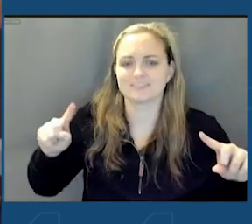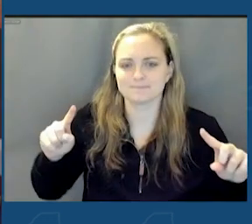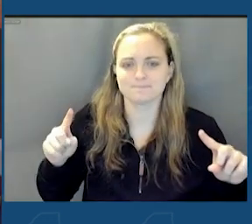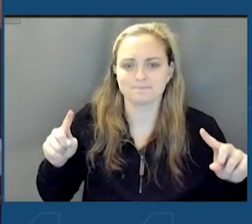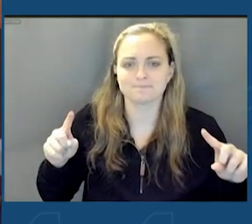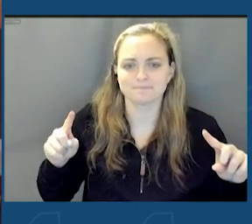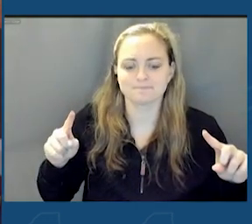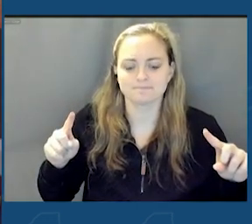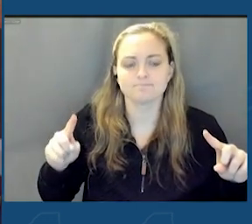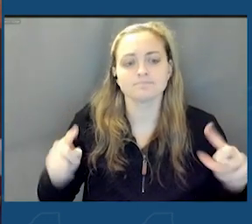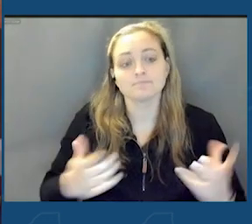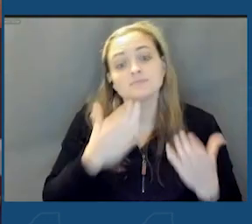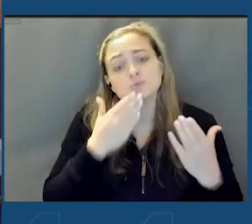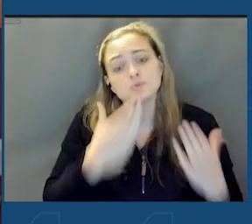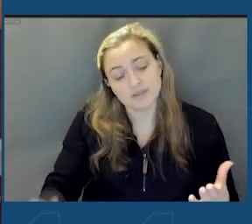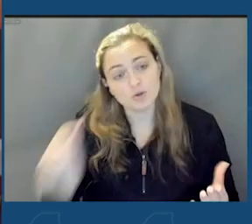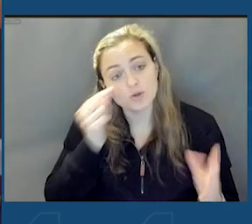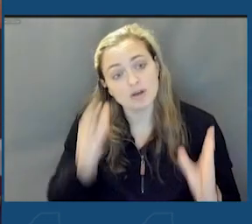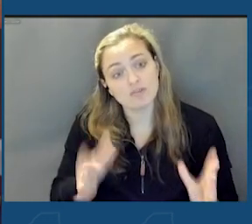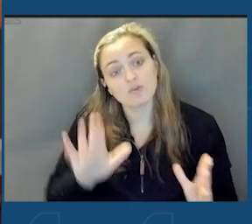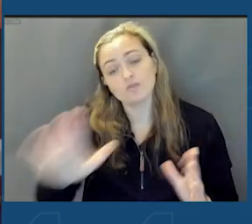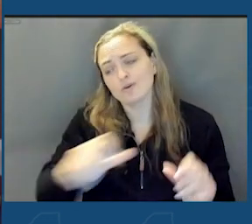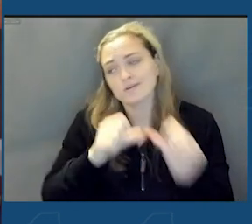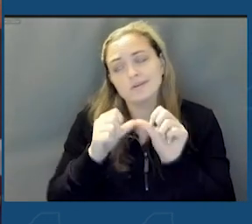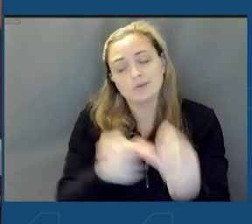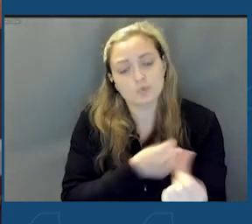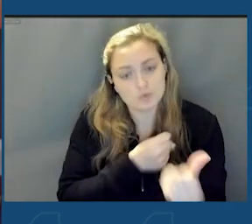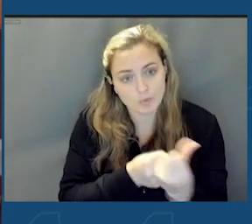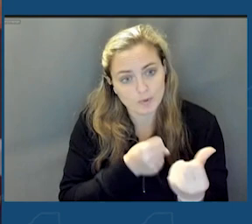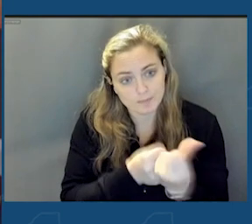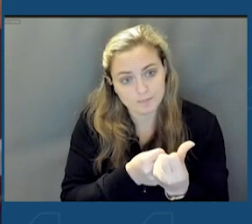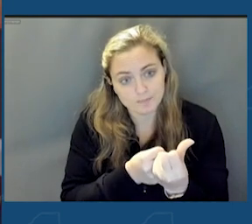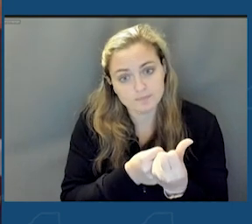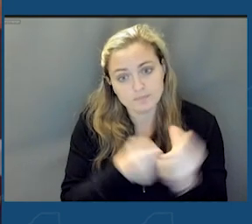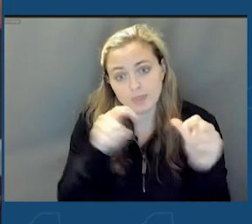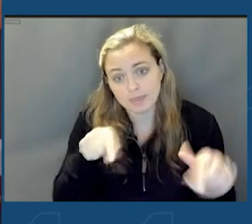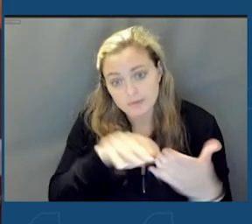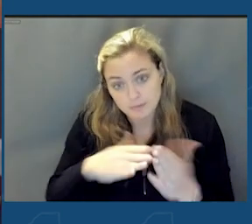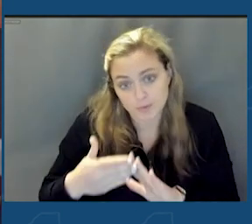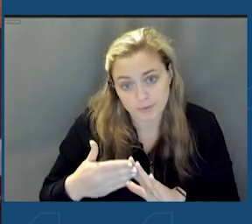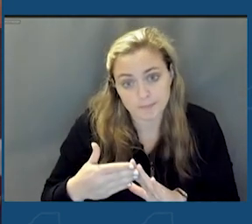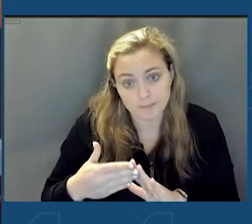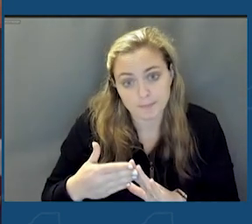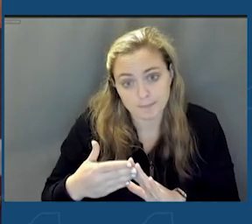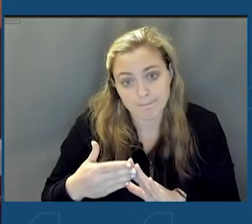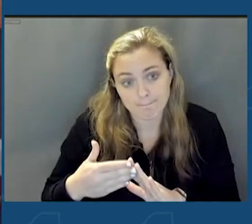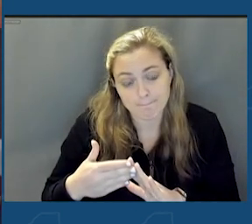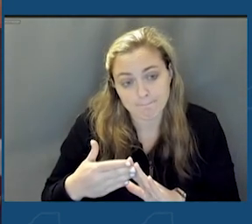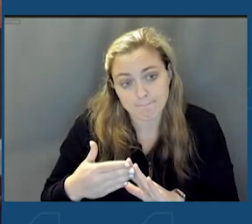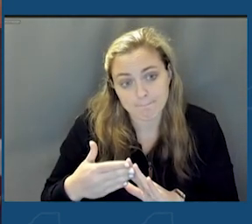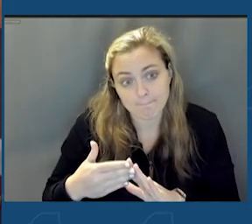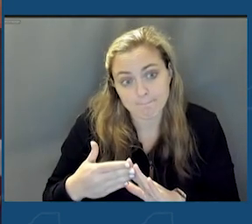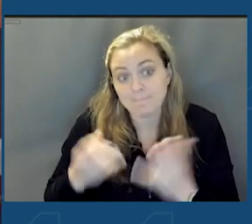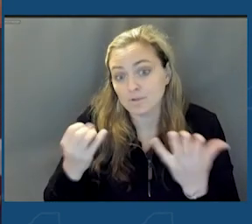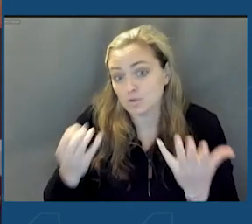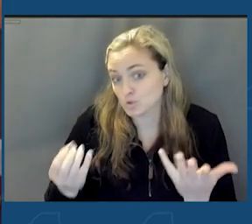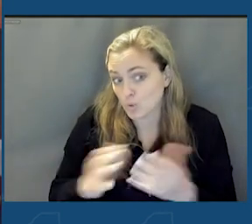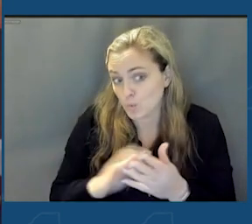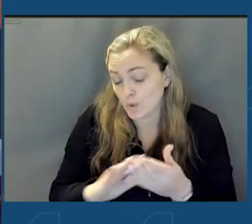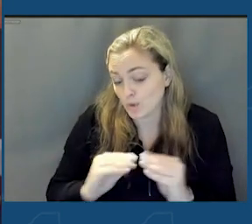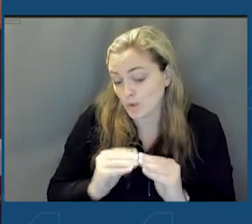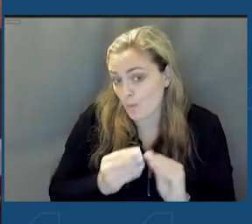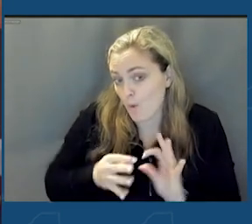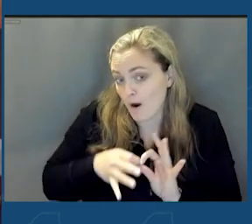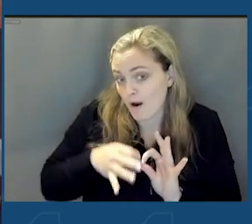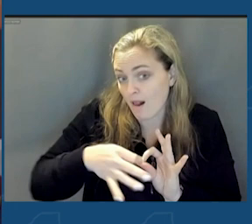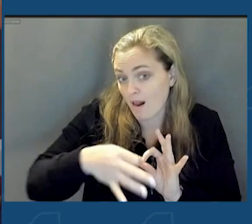I want to thank the governor for her continued support of this community. And so, with no further ado,